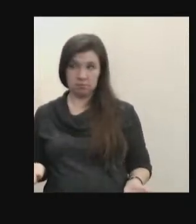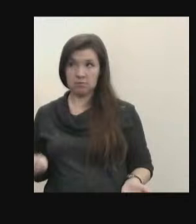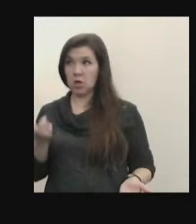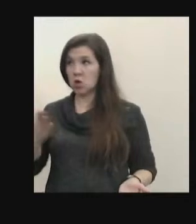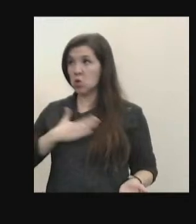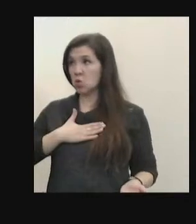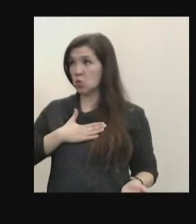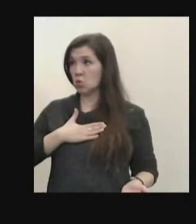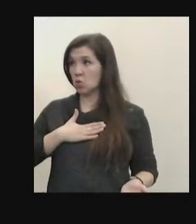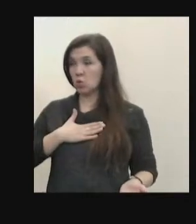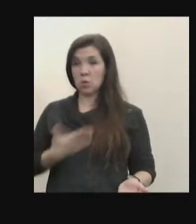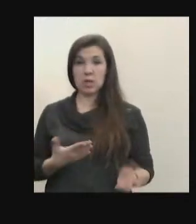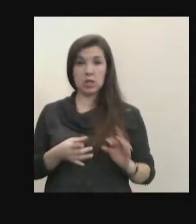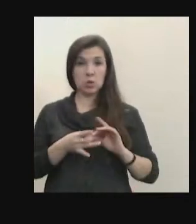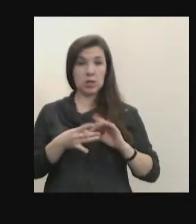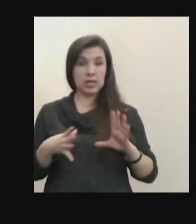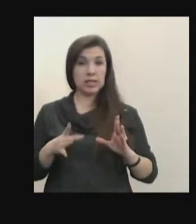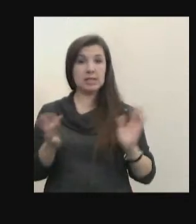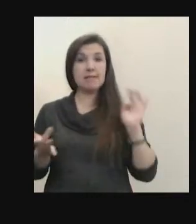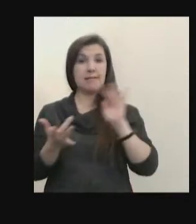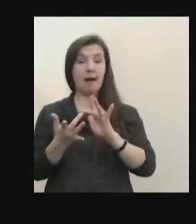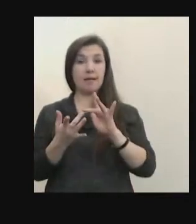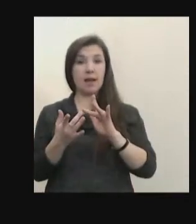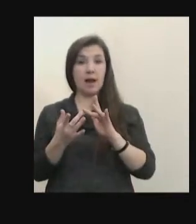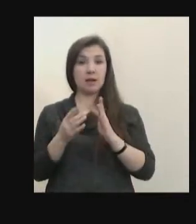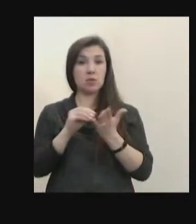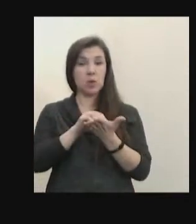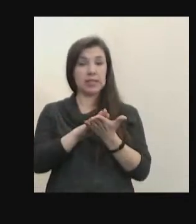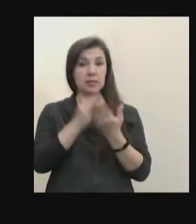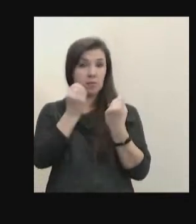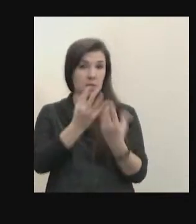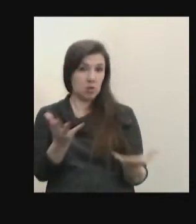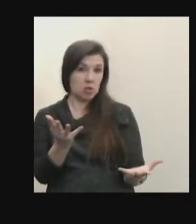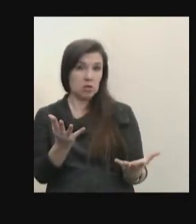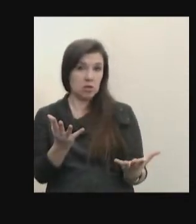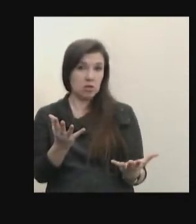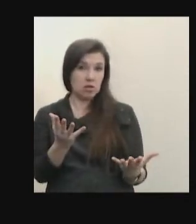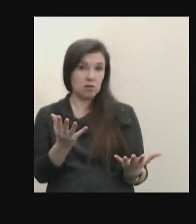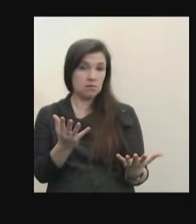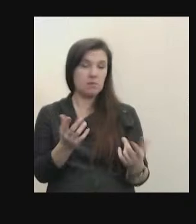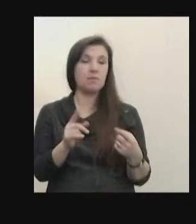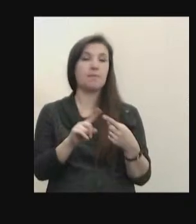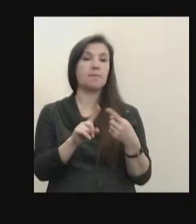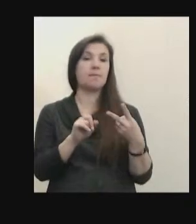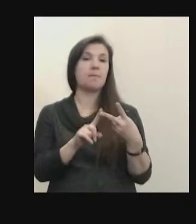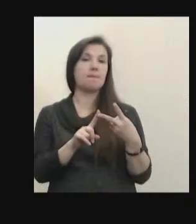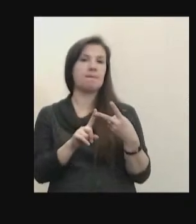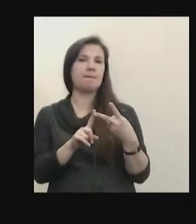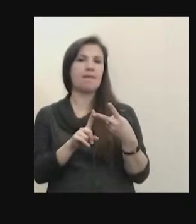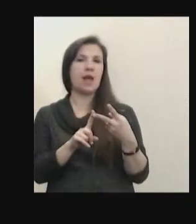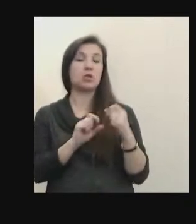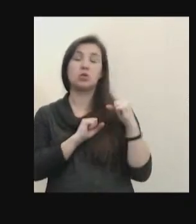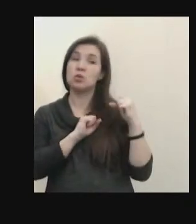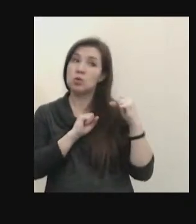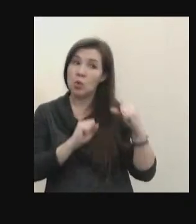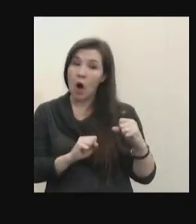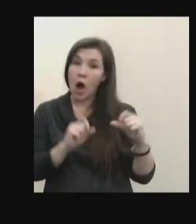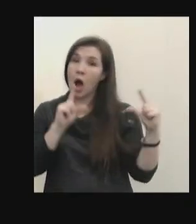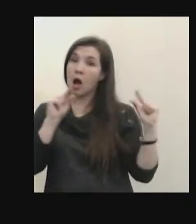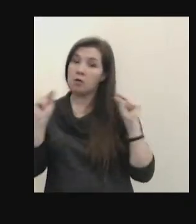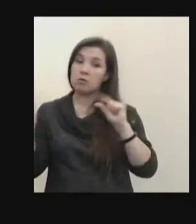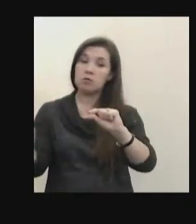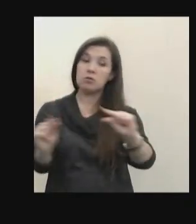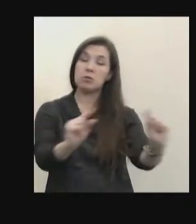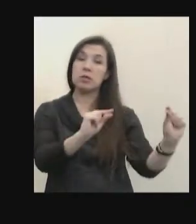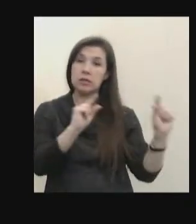the contact tracing information? And number two, very strong rumor out there circulating among some